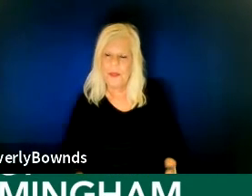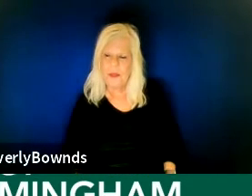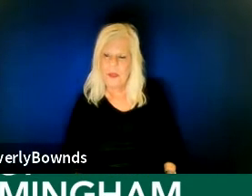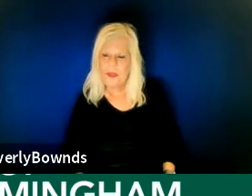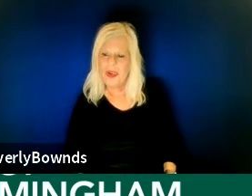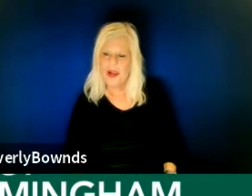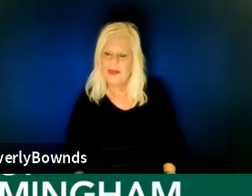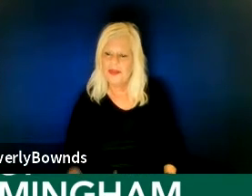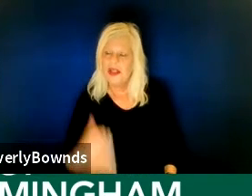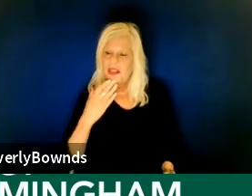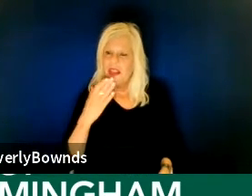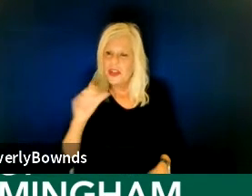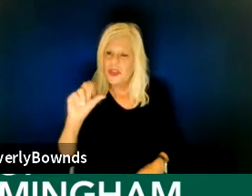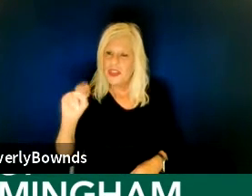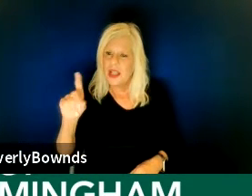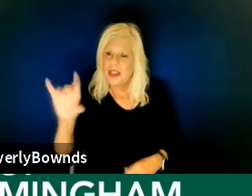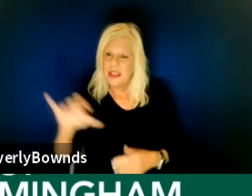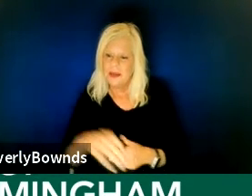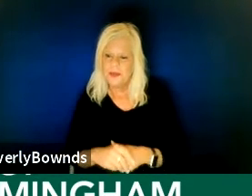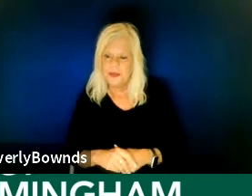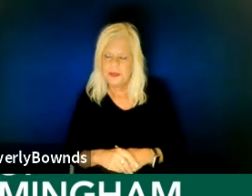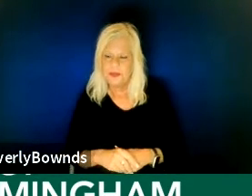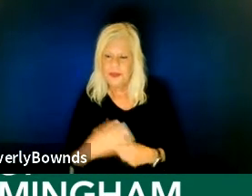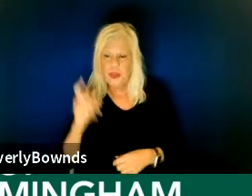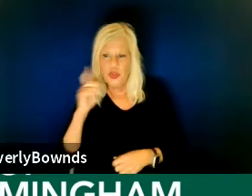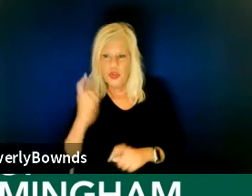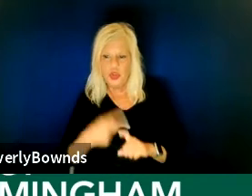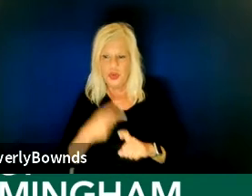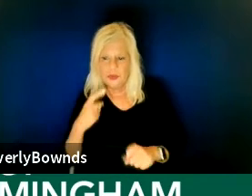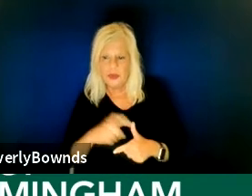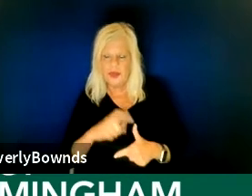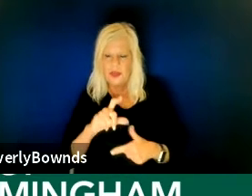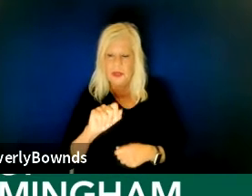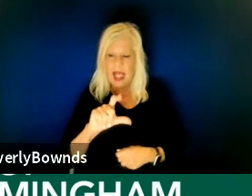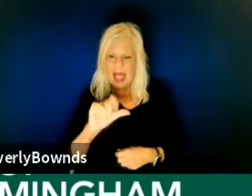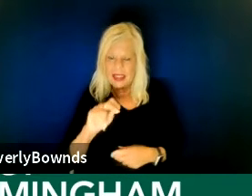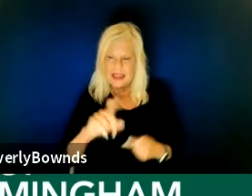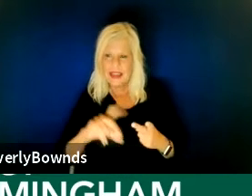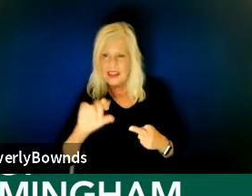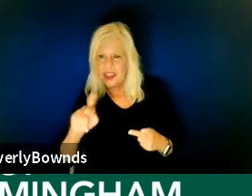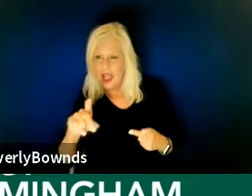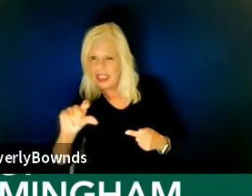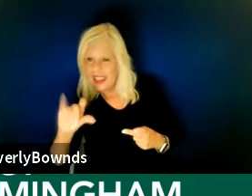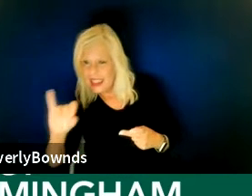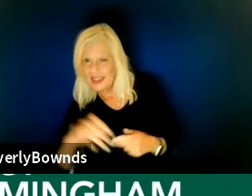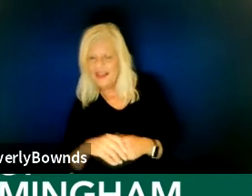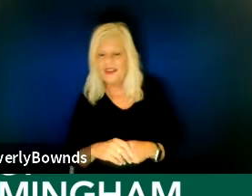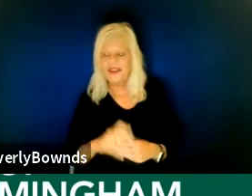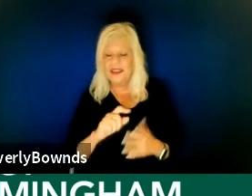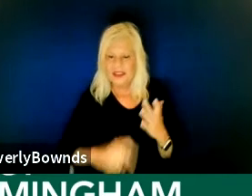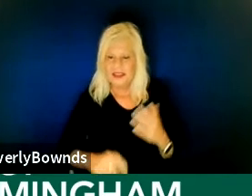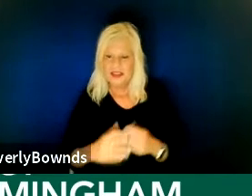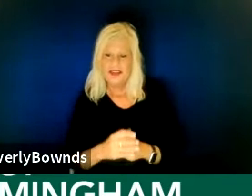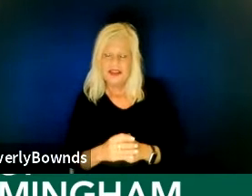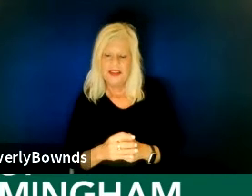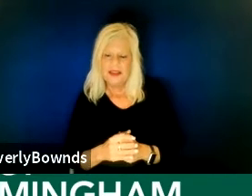Thank you, Sangi. So as you heard from Alison and Sangi, through NICPAD, we have